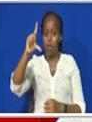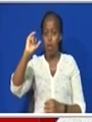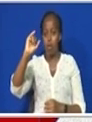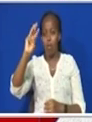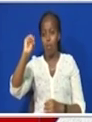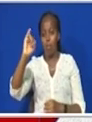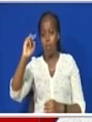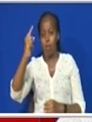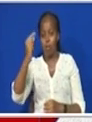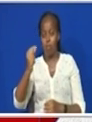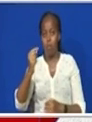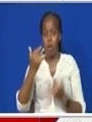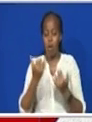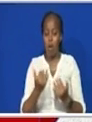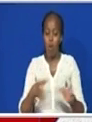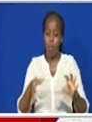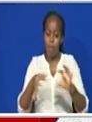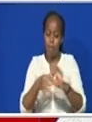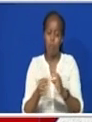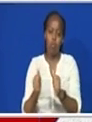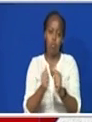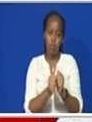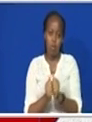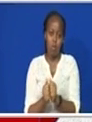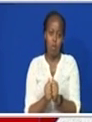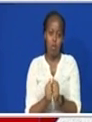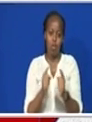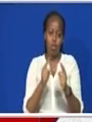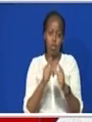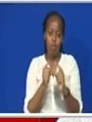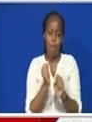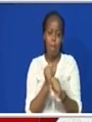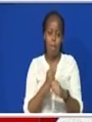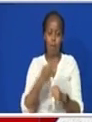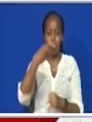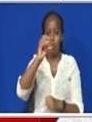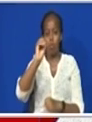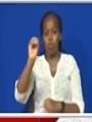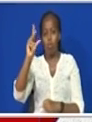So, you bring all those together to form what is called Hooke's law.